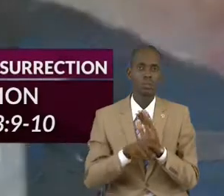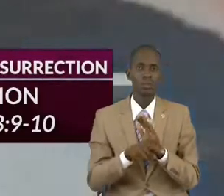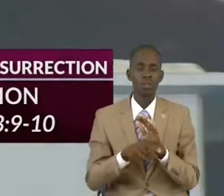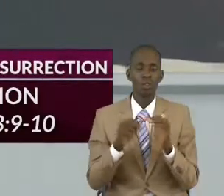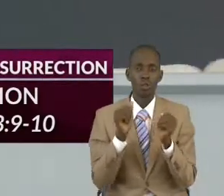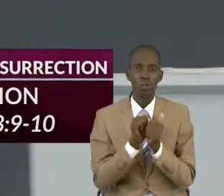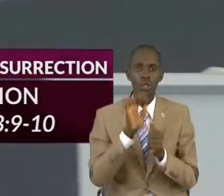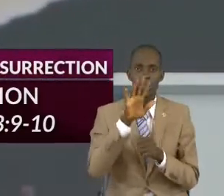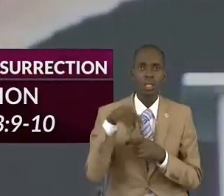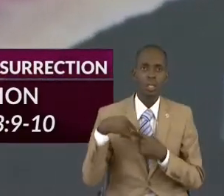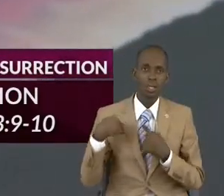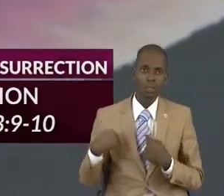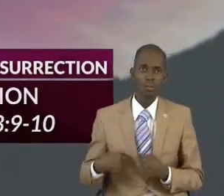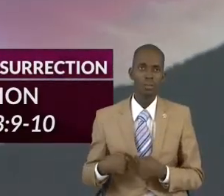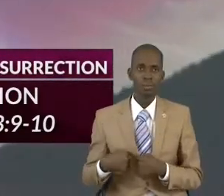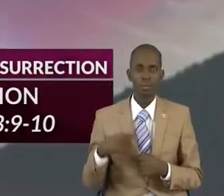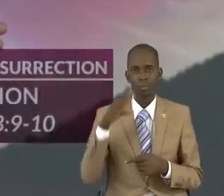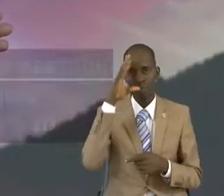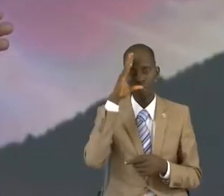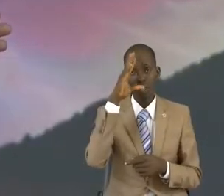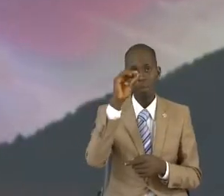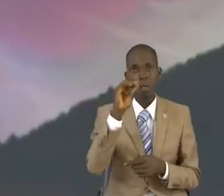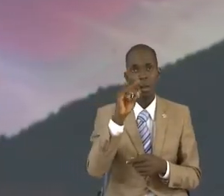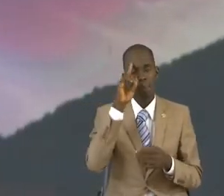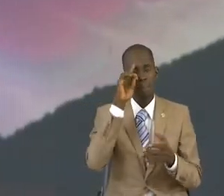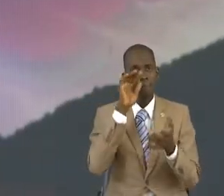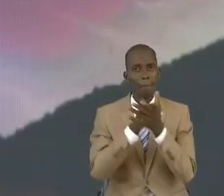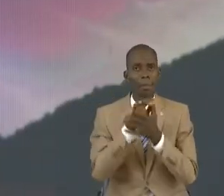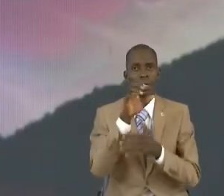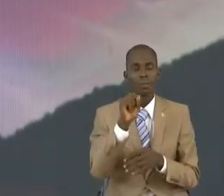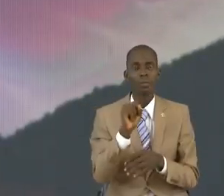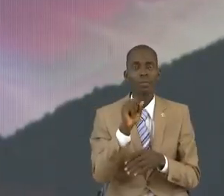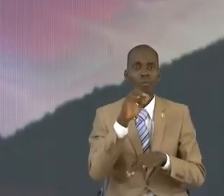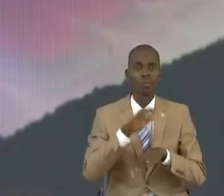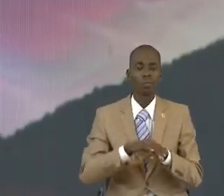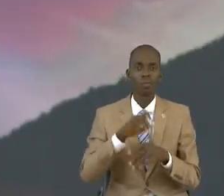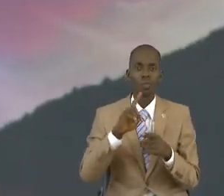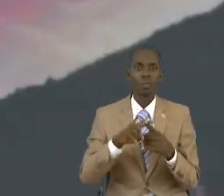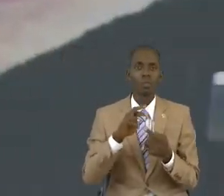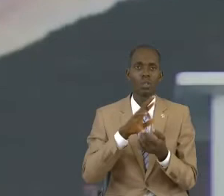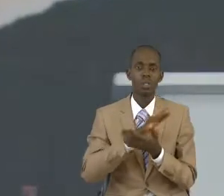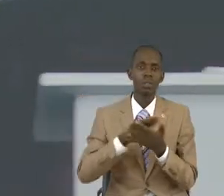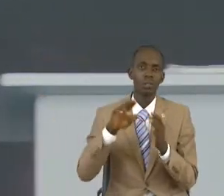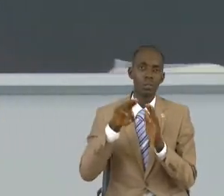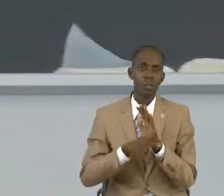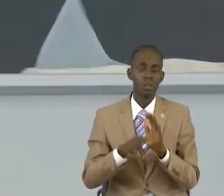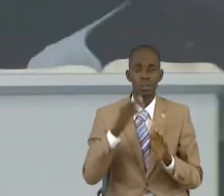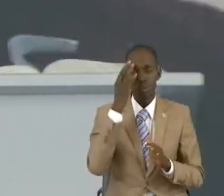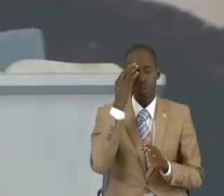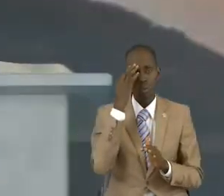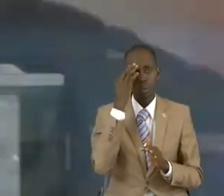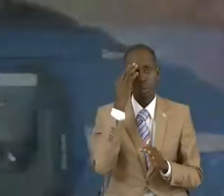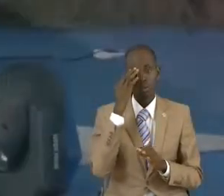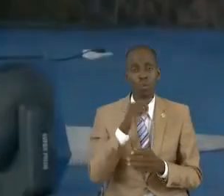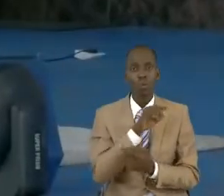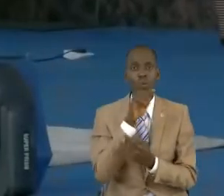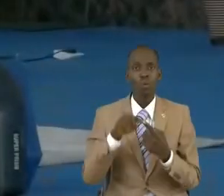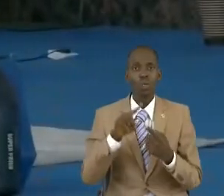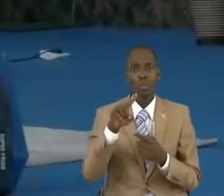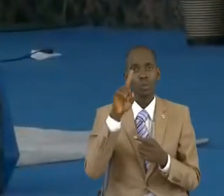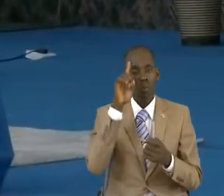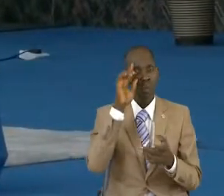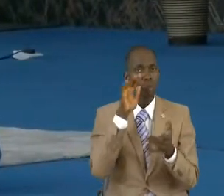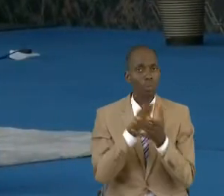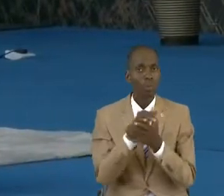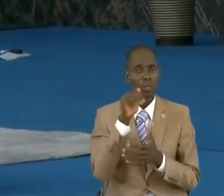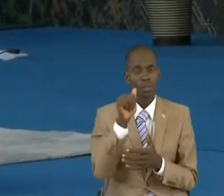heart man believeth unto righteousness. You know, when you believe, that